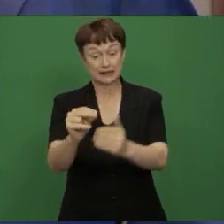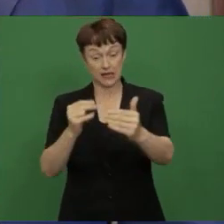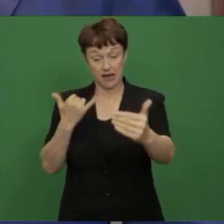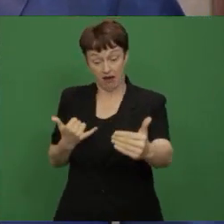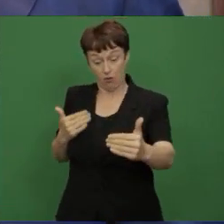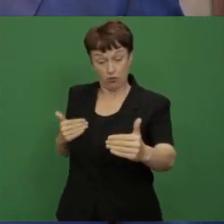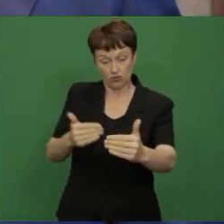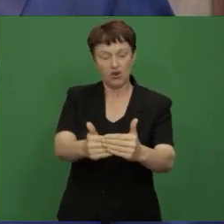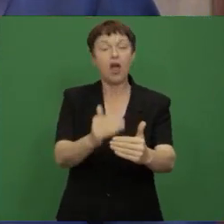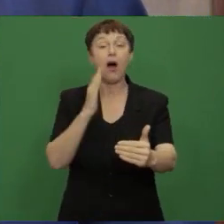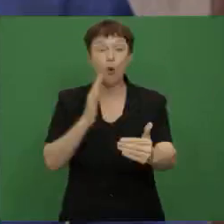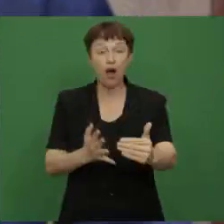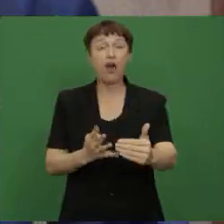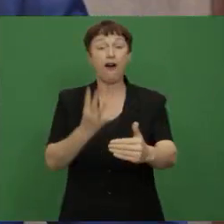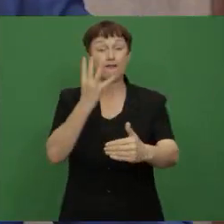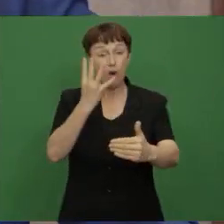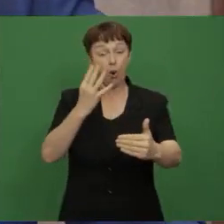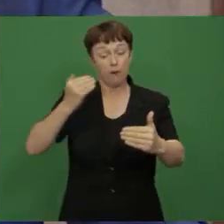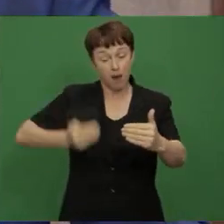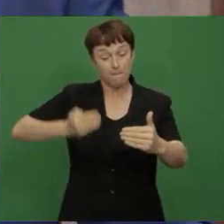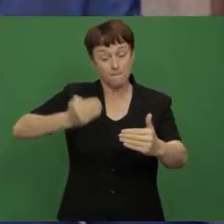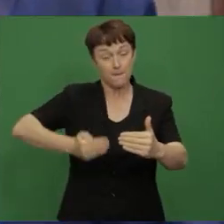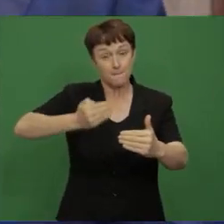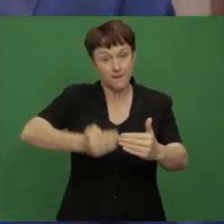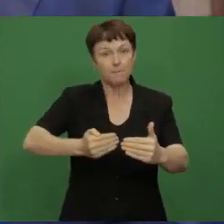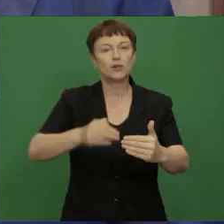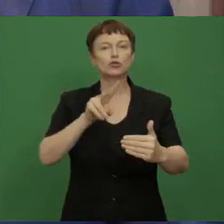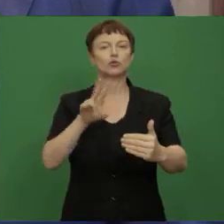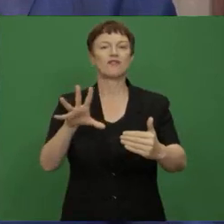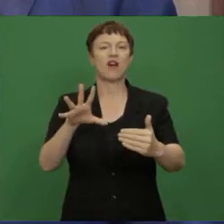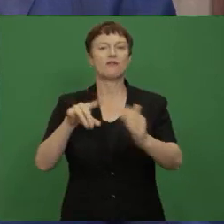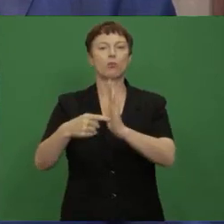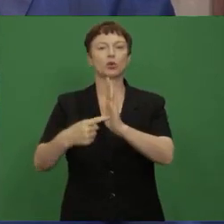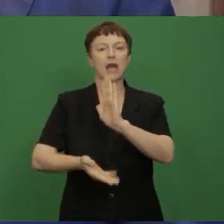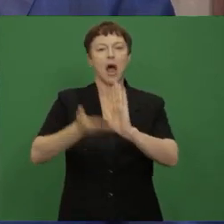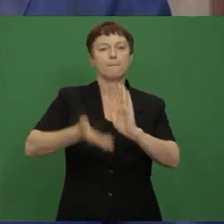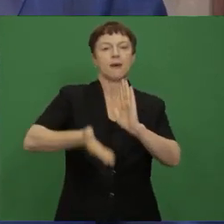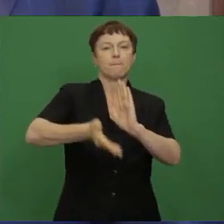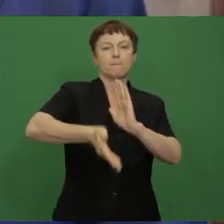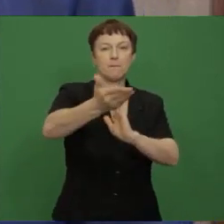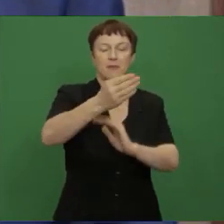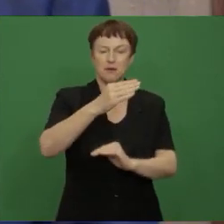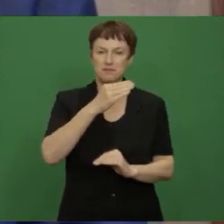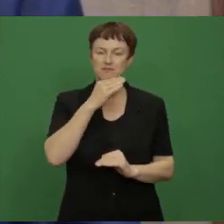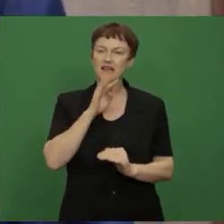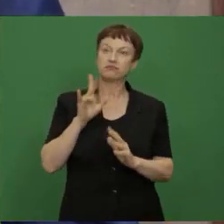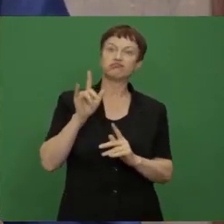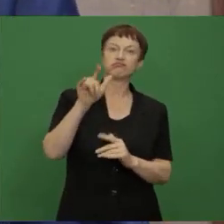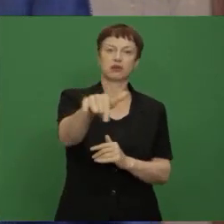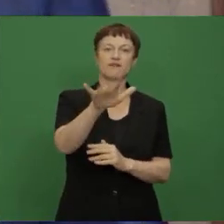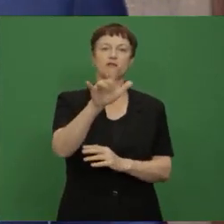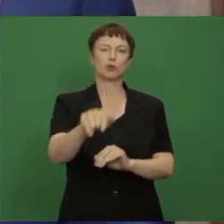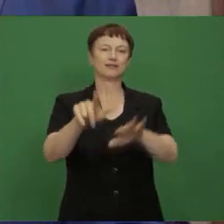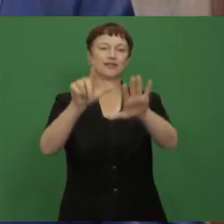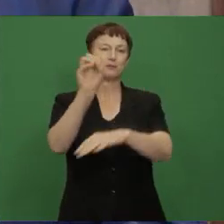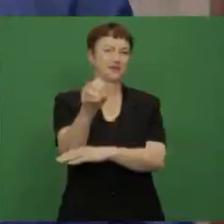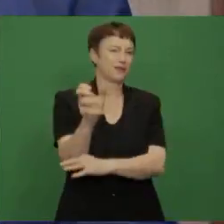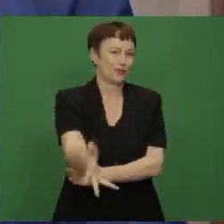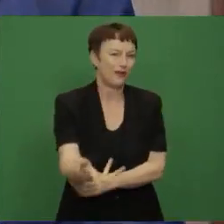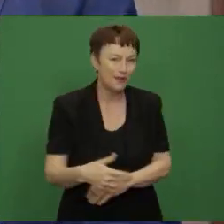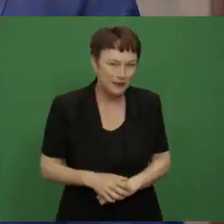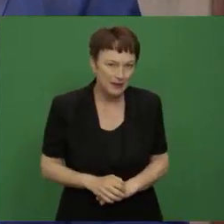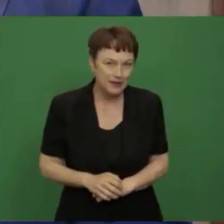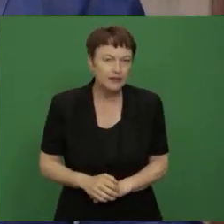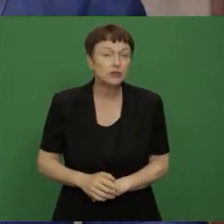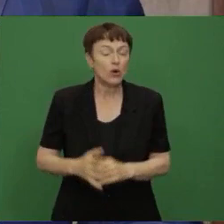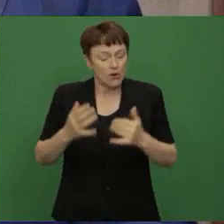end of 2020. The forecasted endogenous interest rate path is built into our